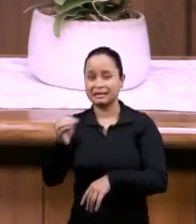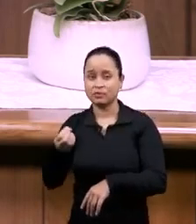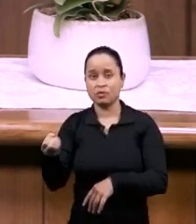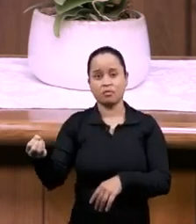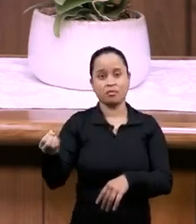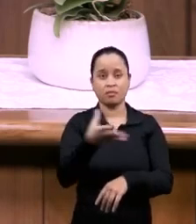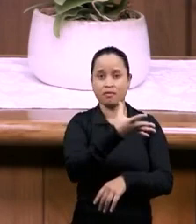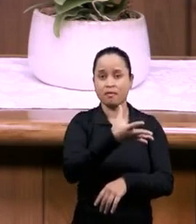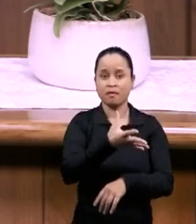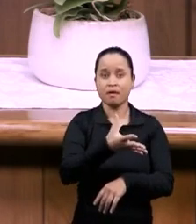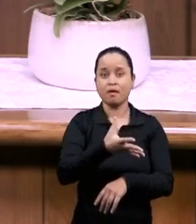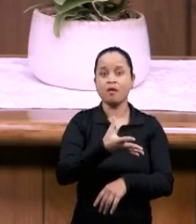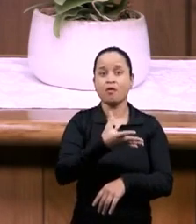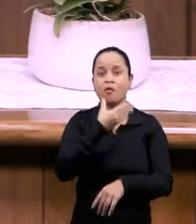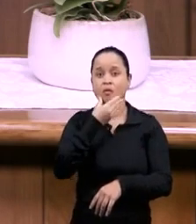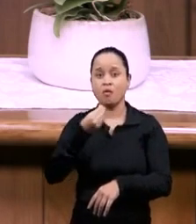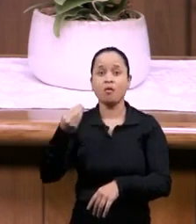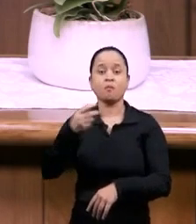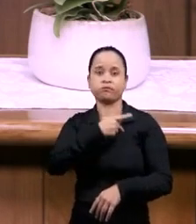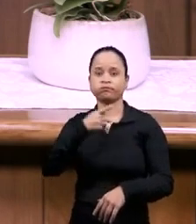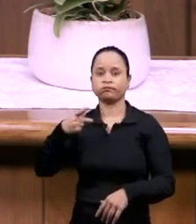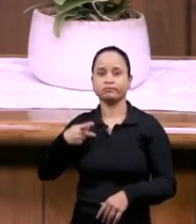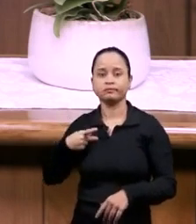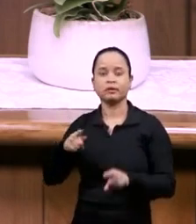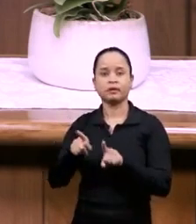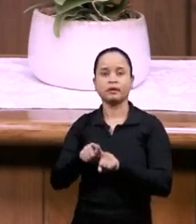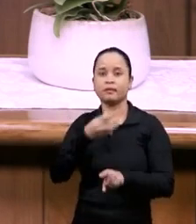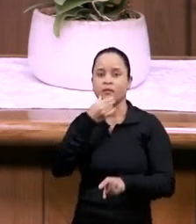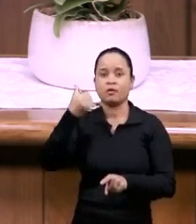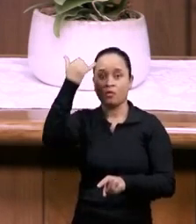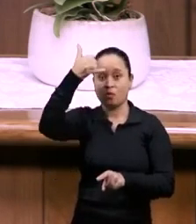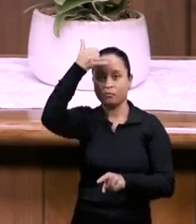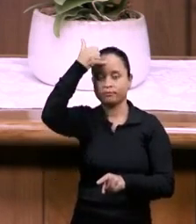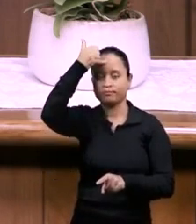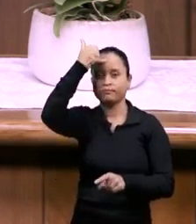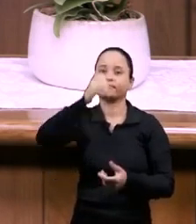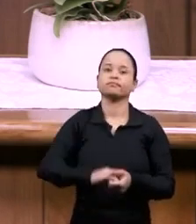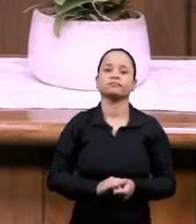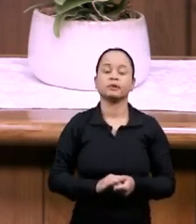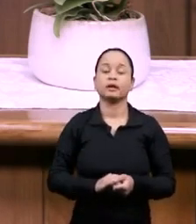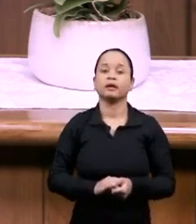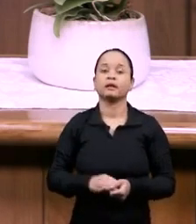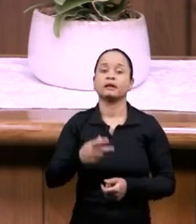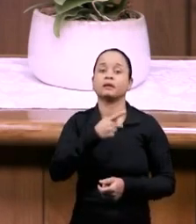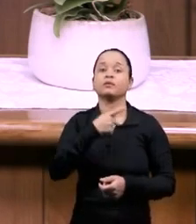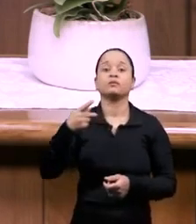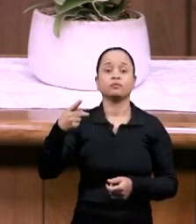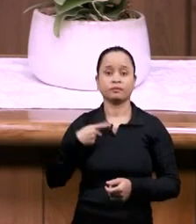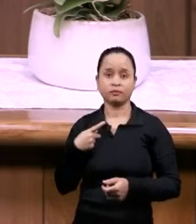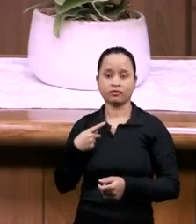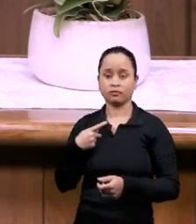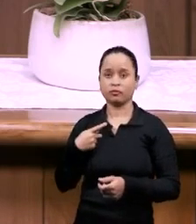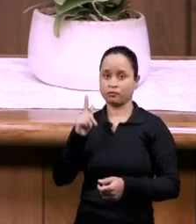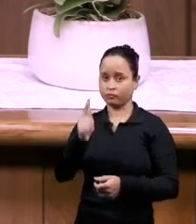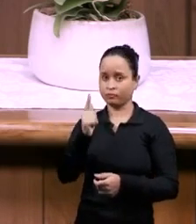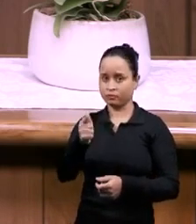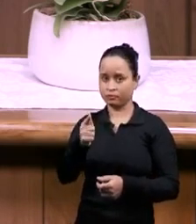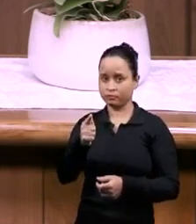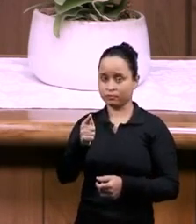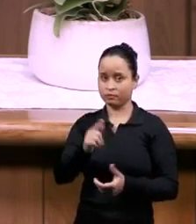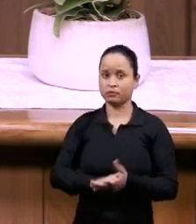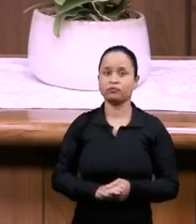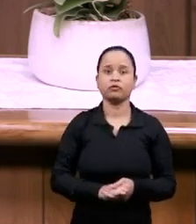anointed across Brazil and abroad in this month of October. And Pastor Gil Ducci brought a word for us, and we'd like